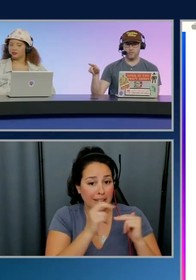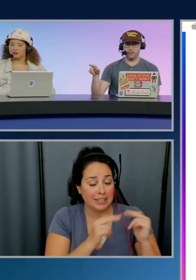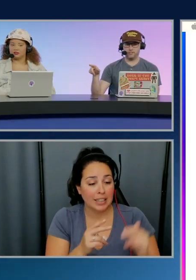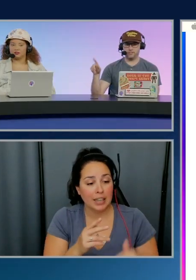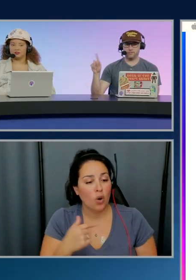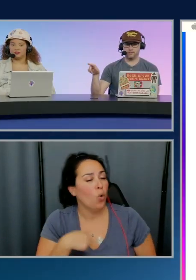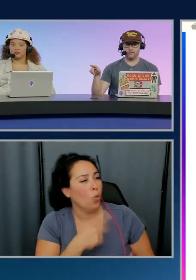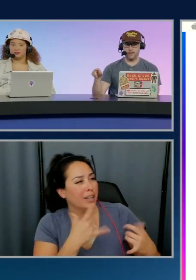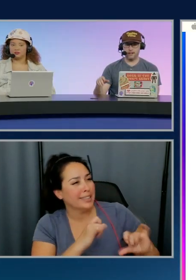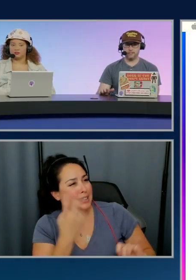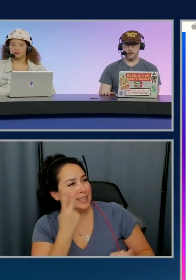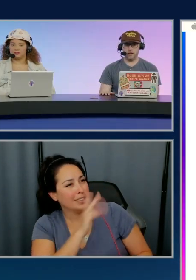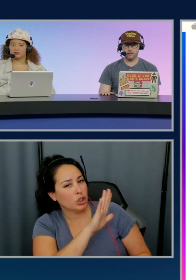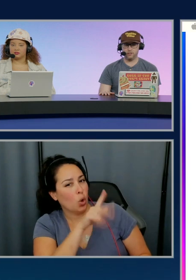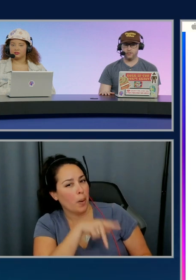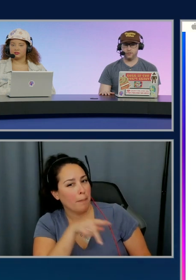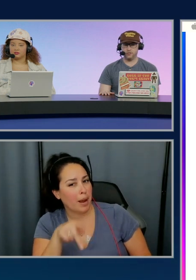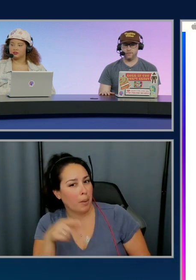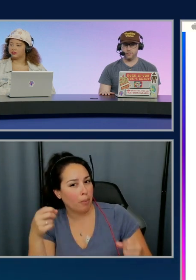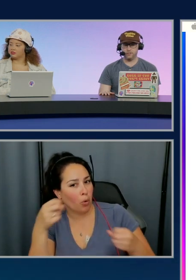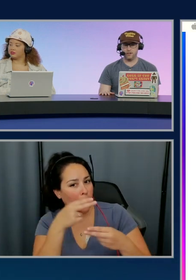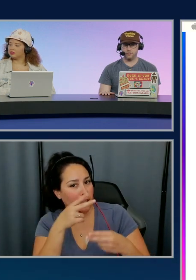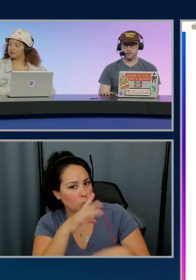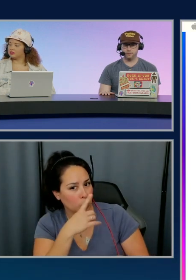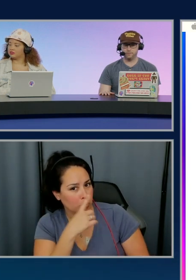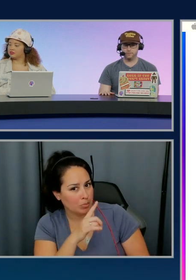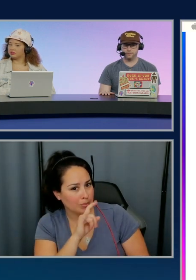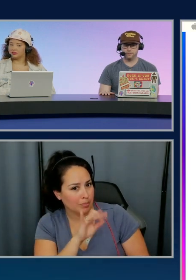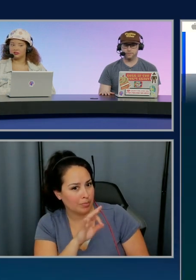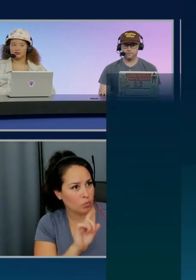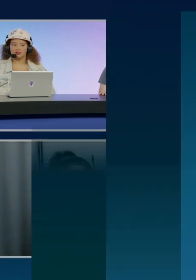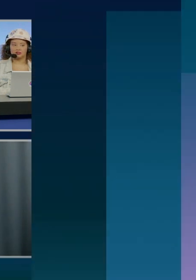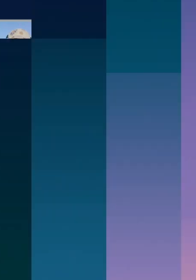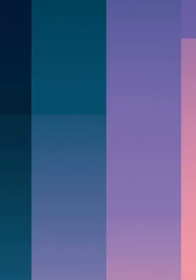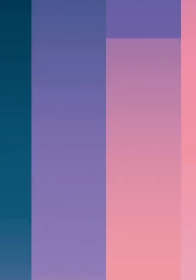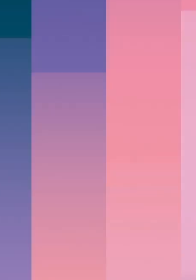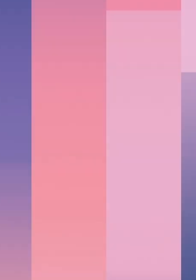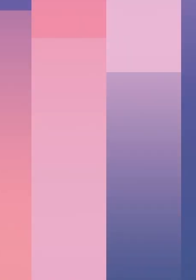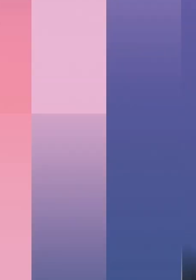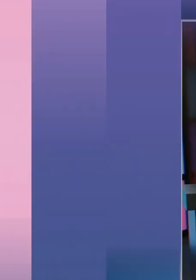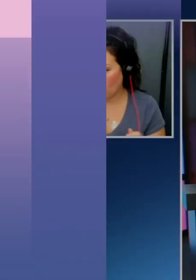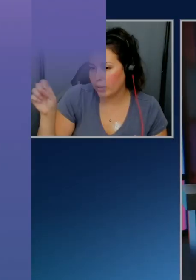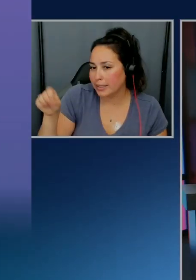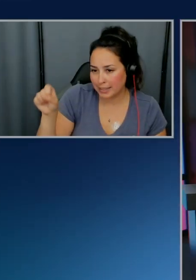Do you mind? Are you switching over to the console? Oh, yeah. Yes.